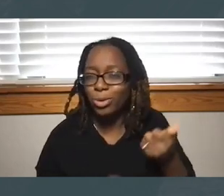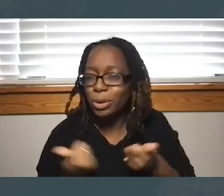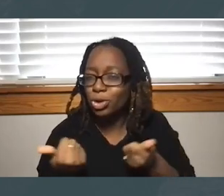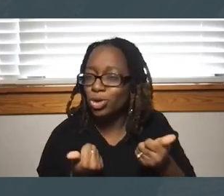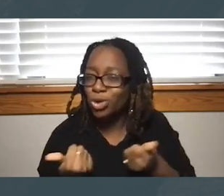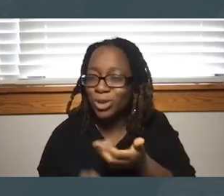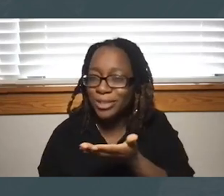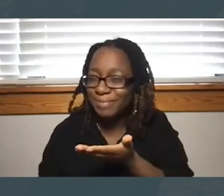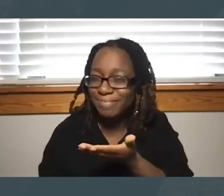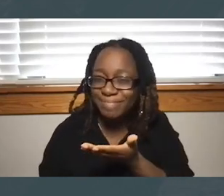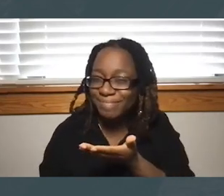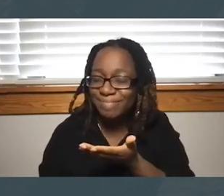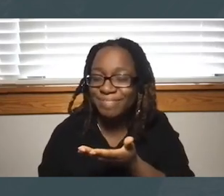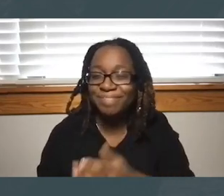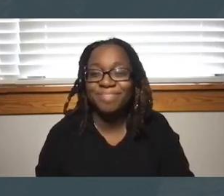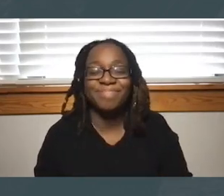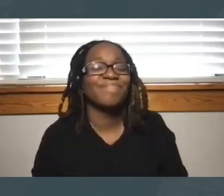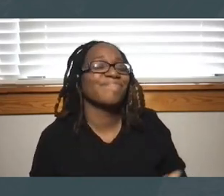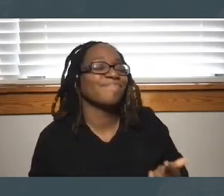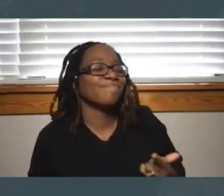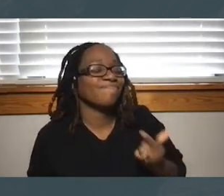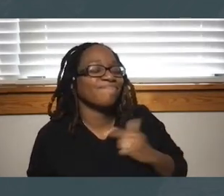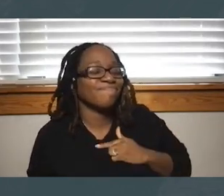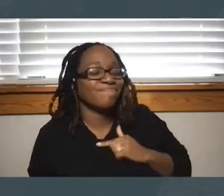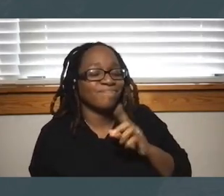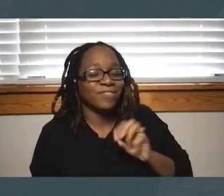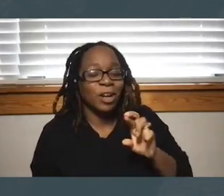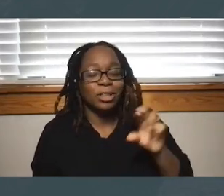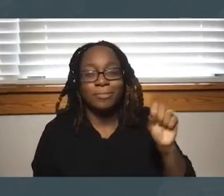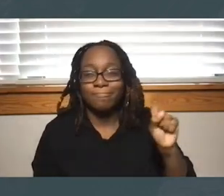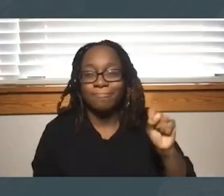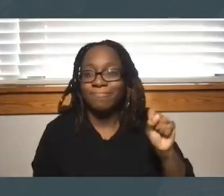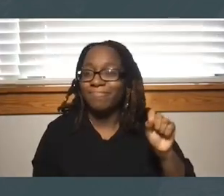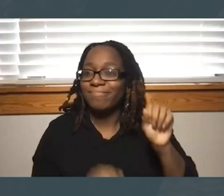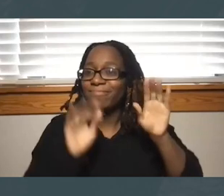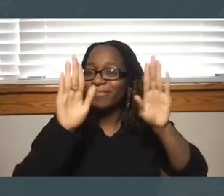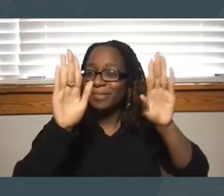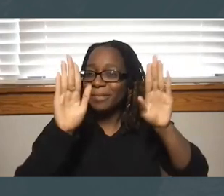A great question. I think that there's something,